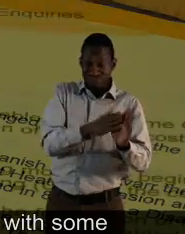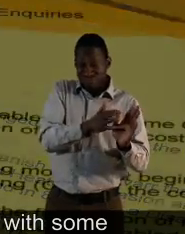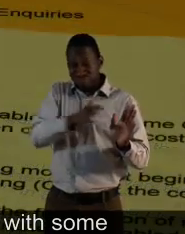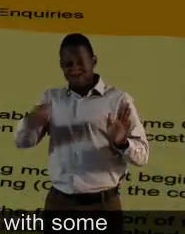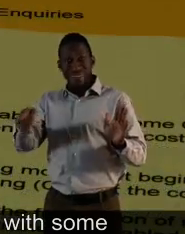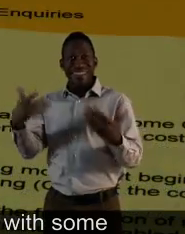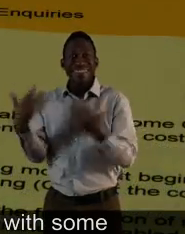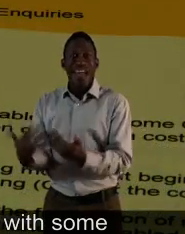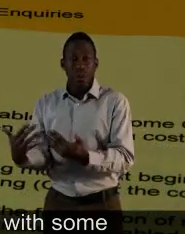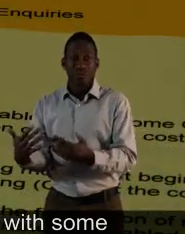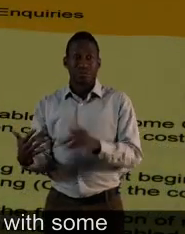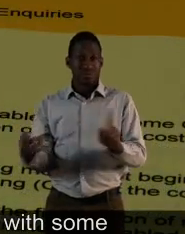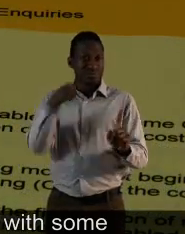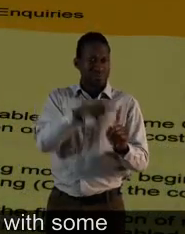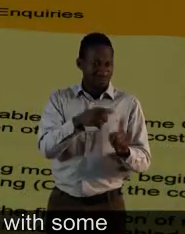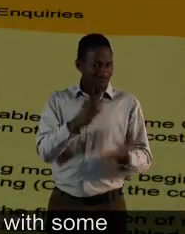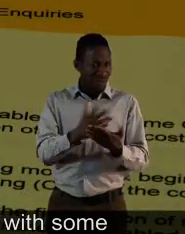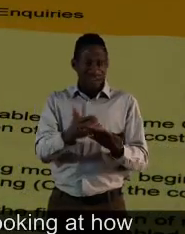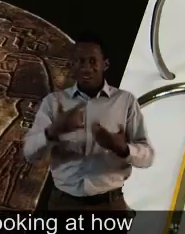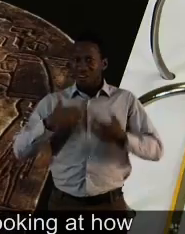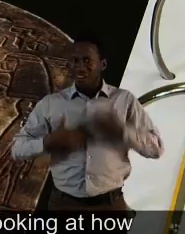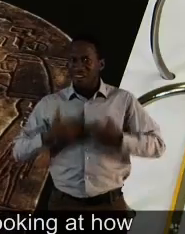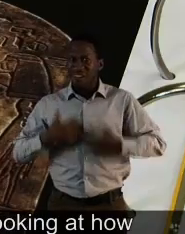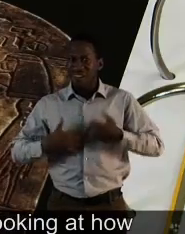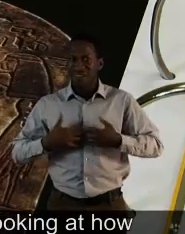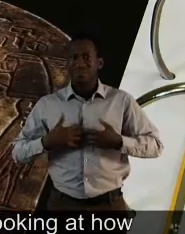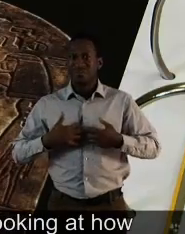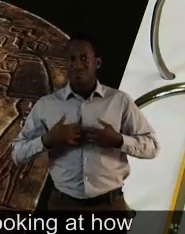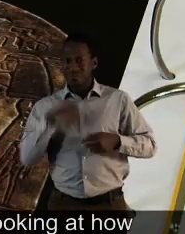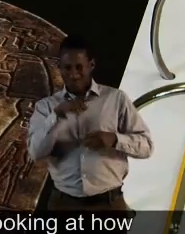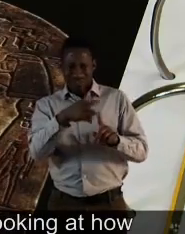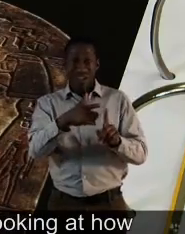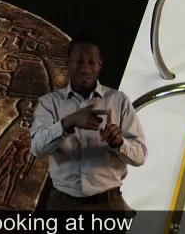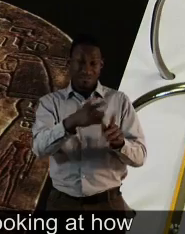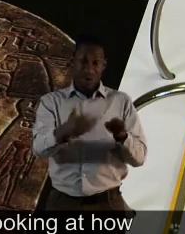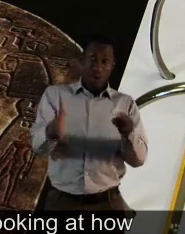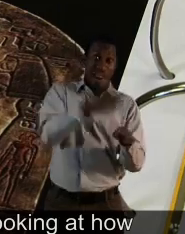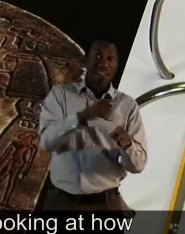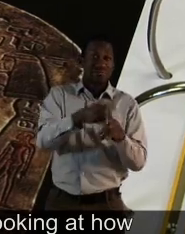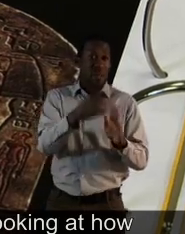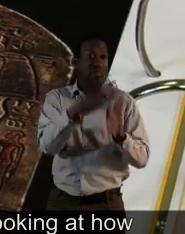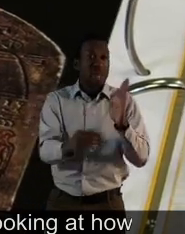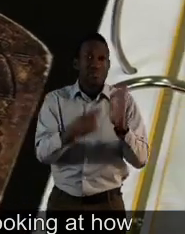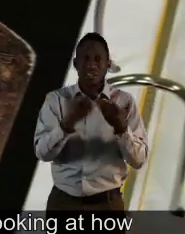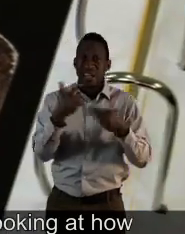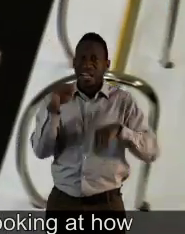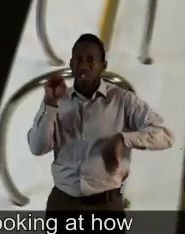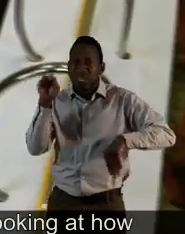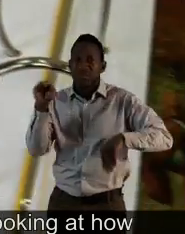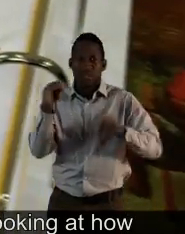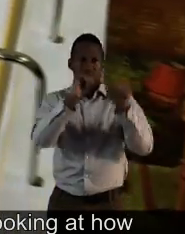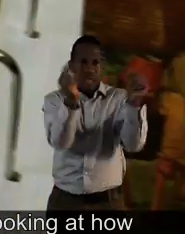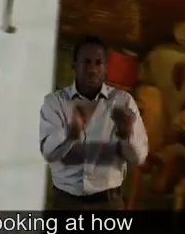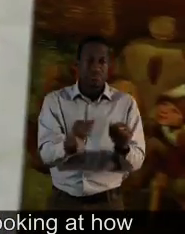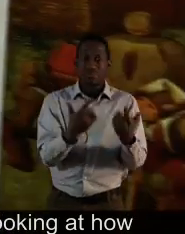day, with some examples of images, early artwork or early Egyptian sculpture, and looking at how disabled people